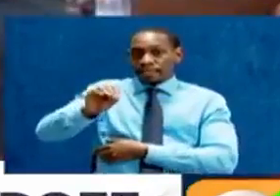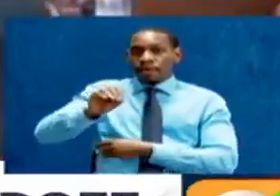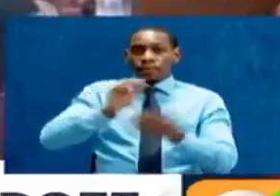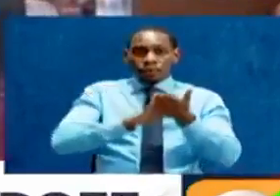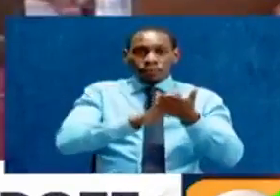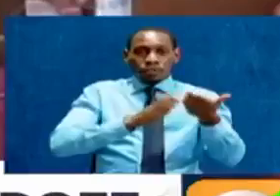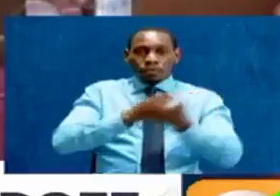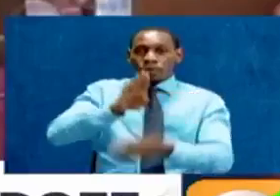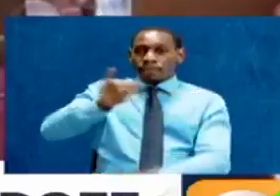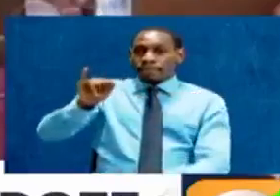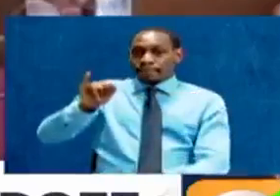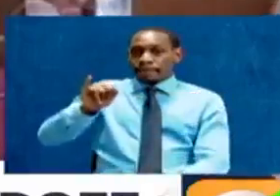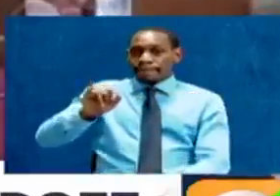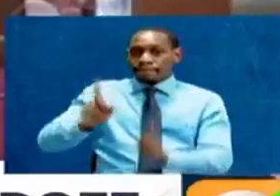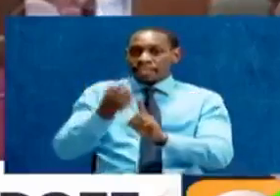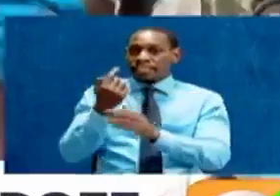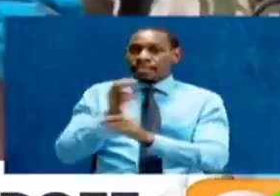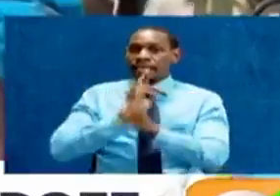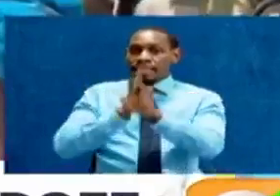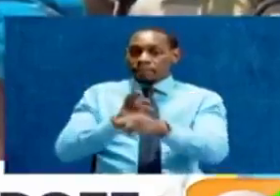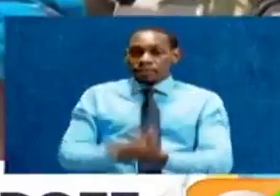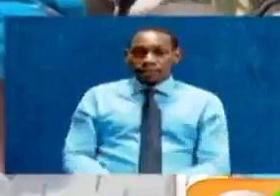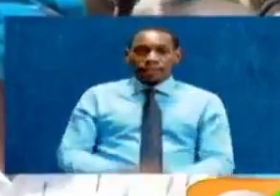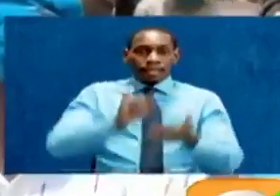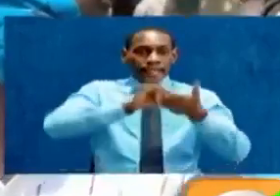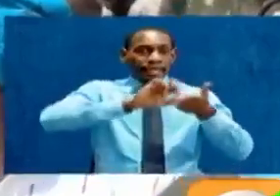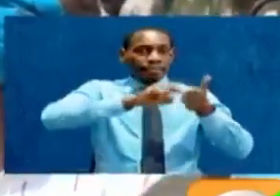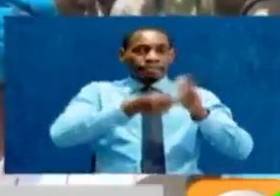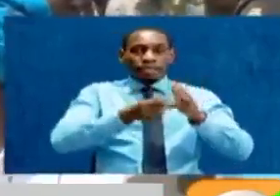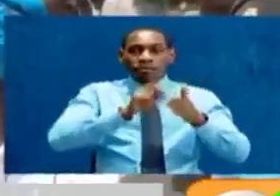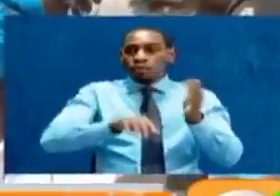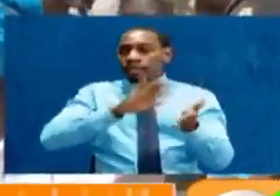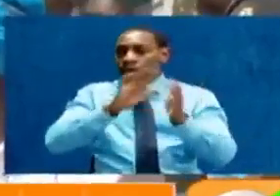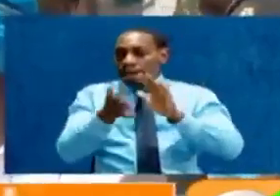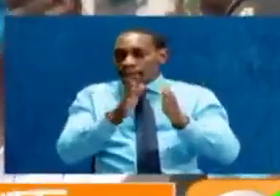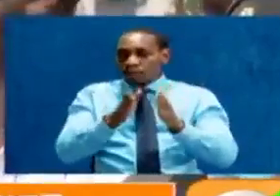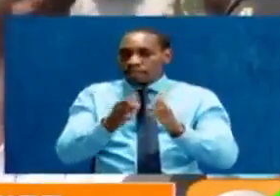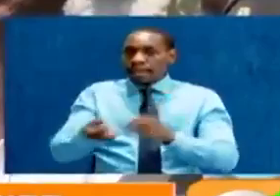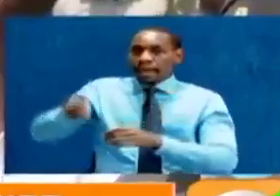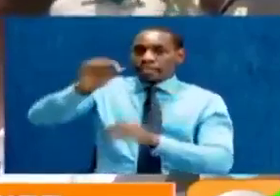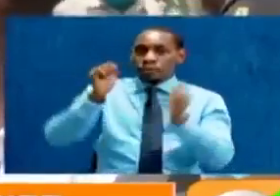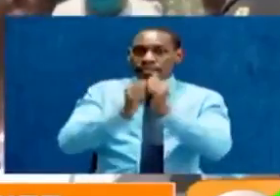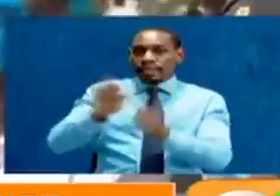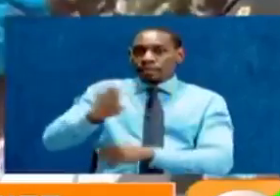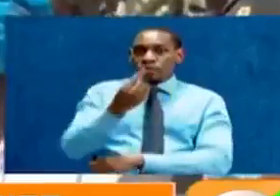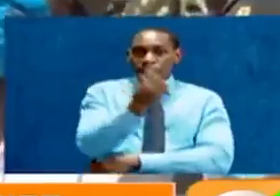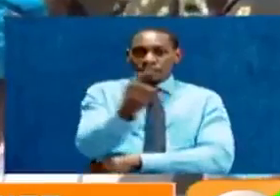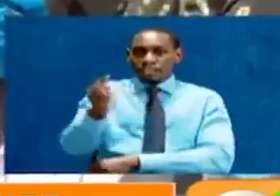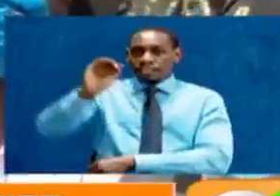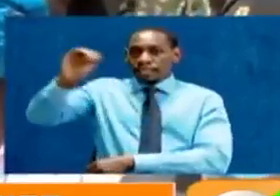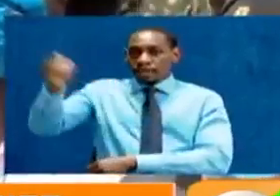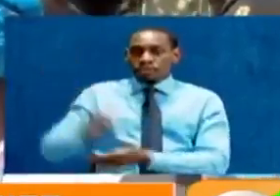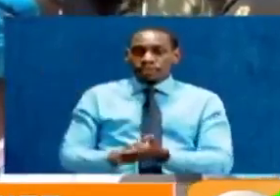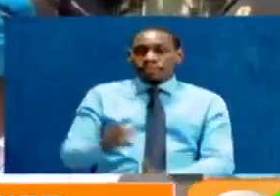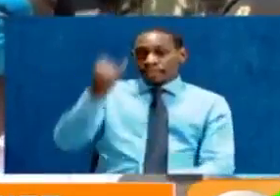as proposed in the BBI draft report. That translates to about an extra 10 billion per county. So